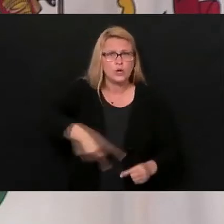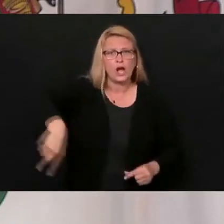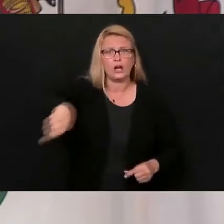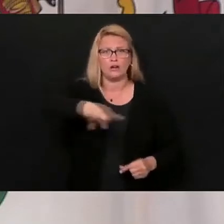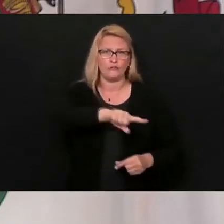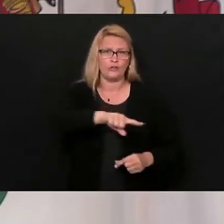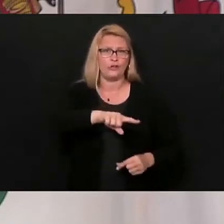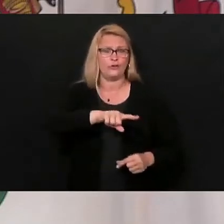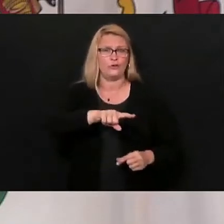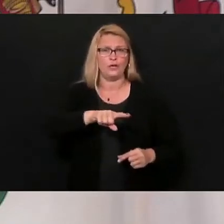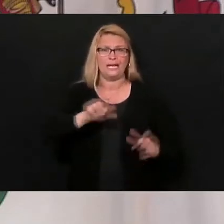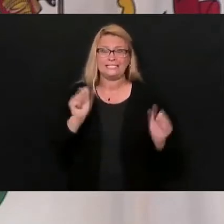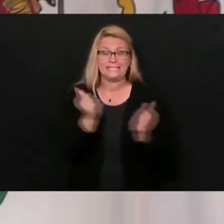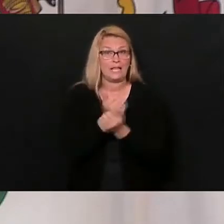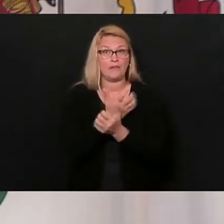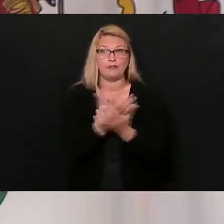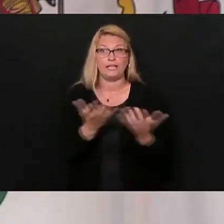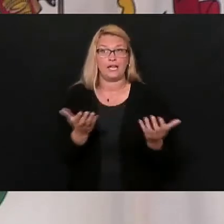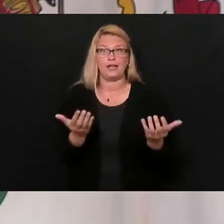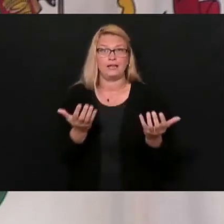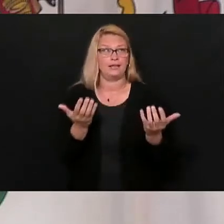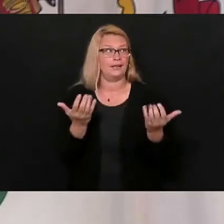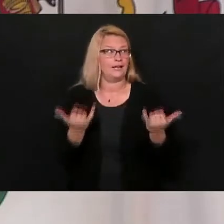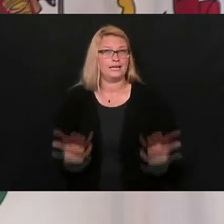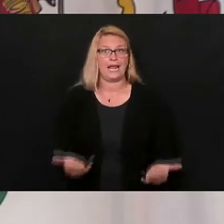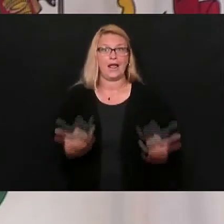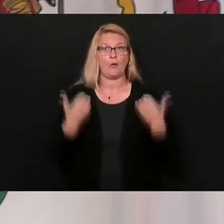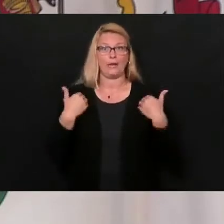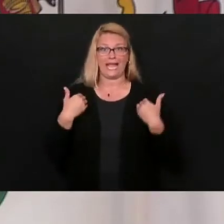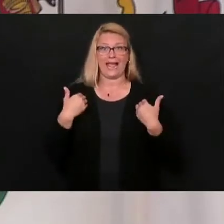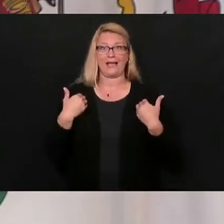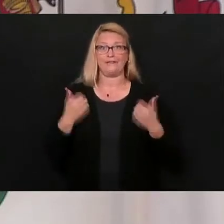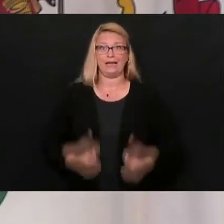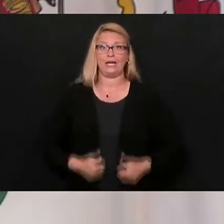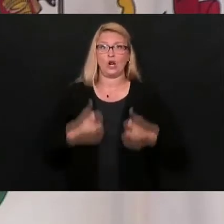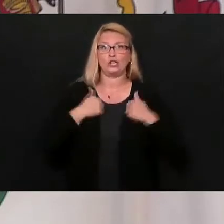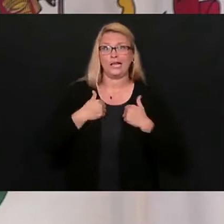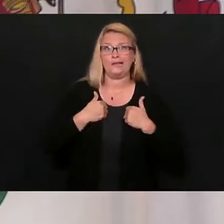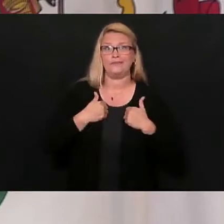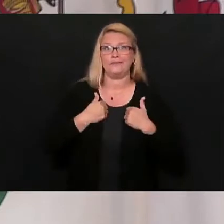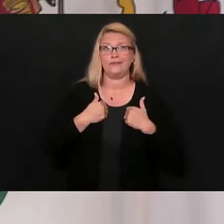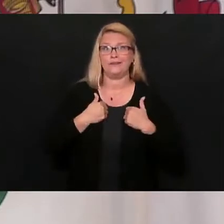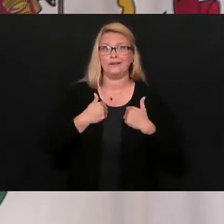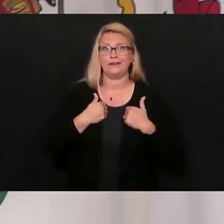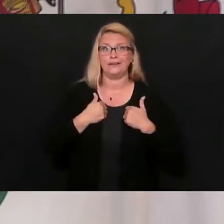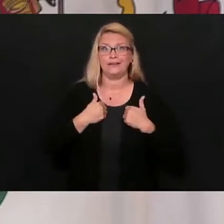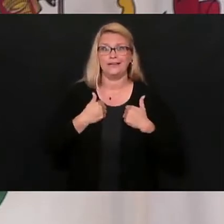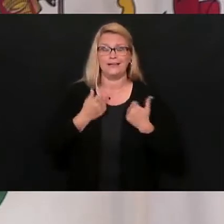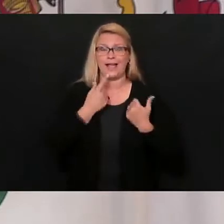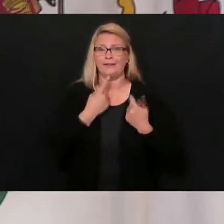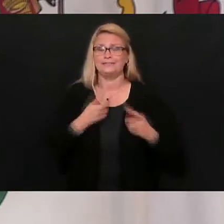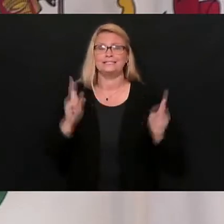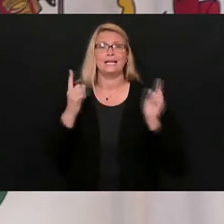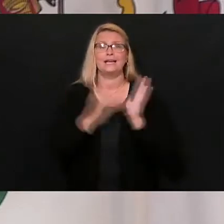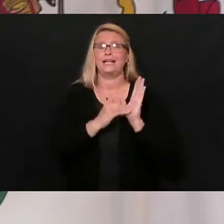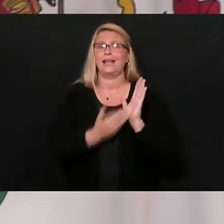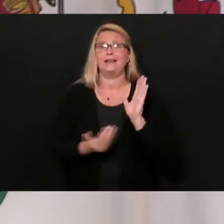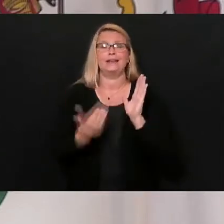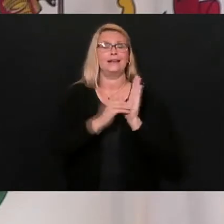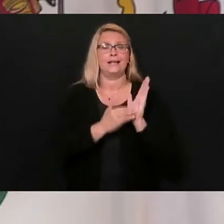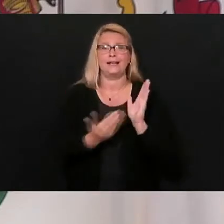is everything we have. Everything we have. I've said it over and over.